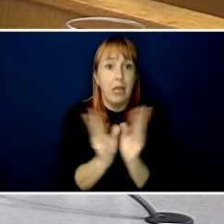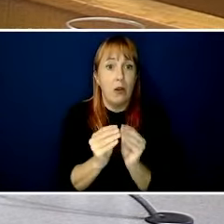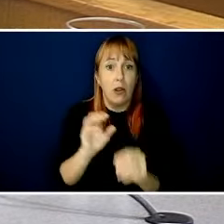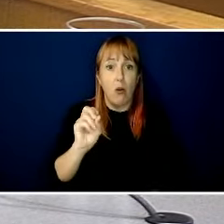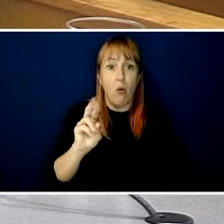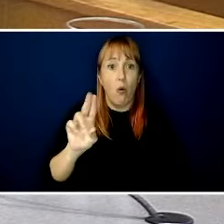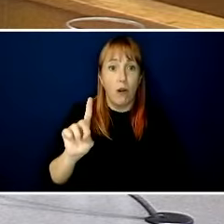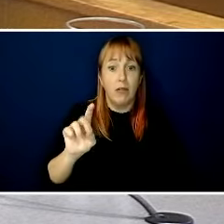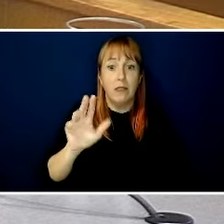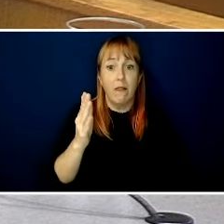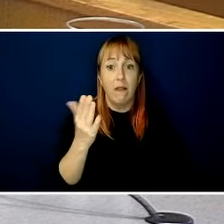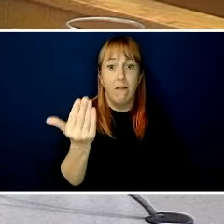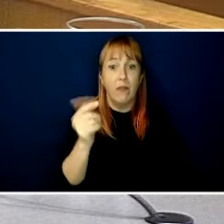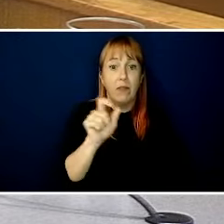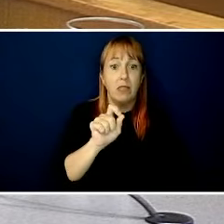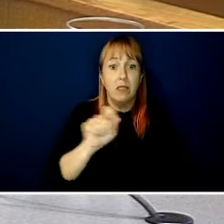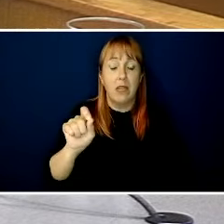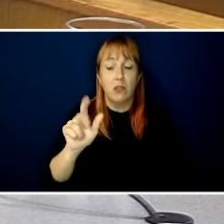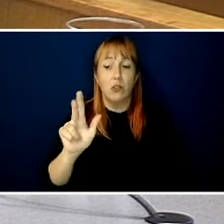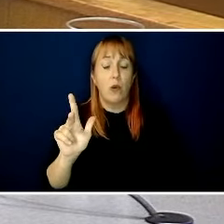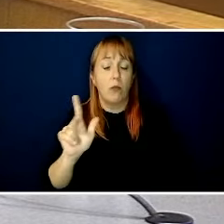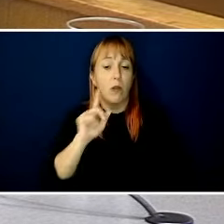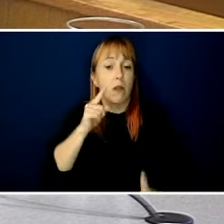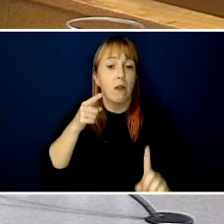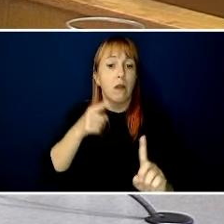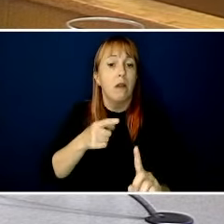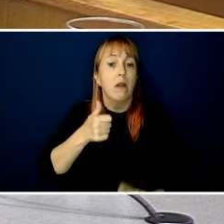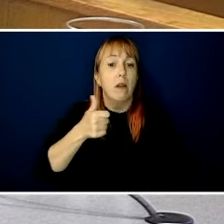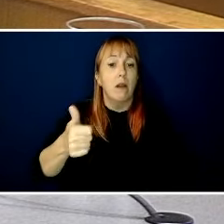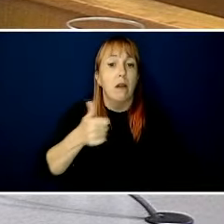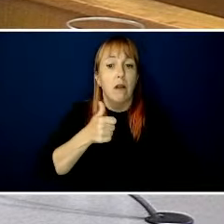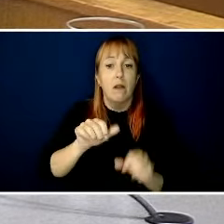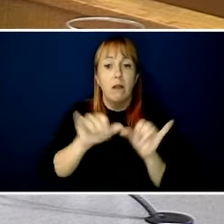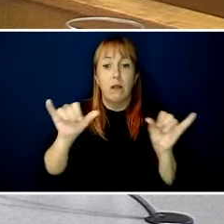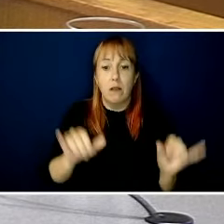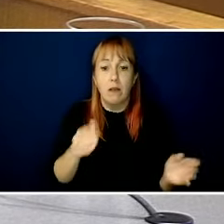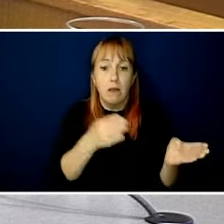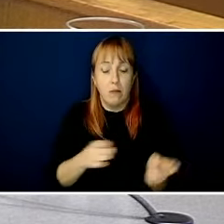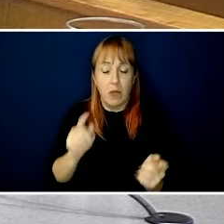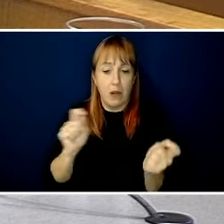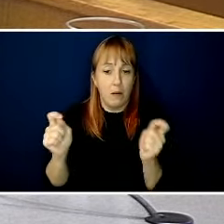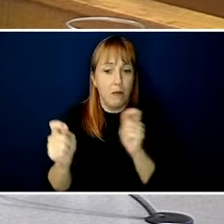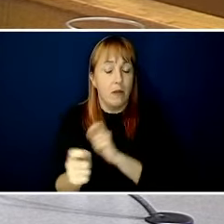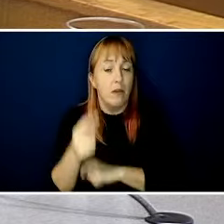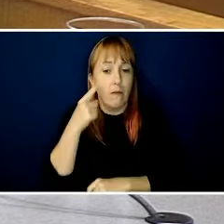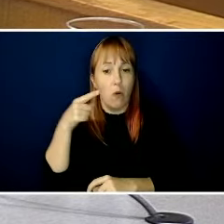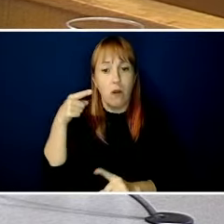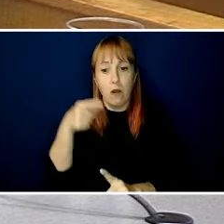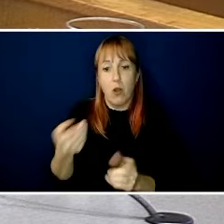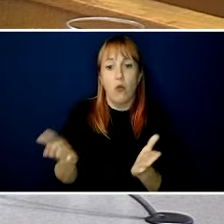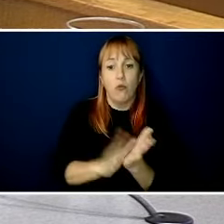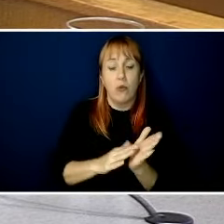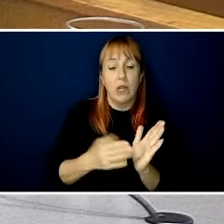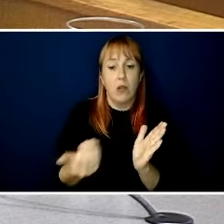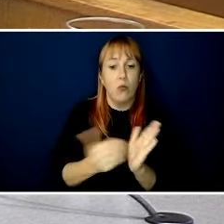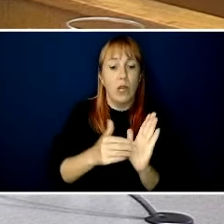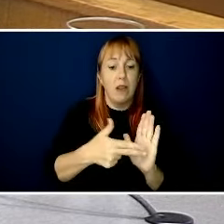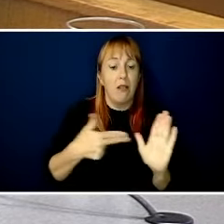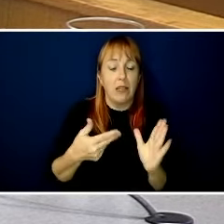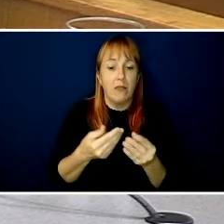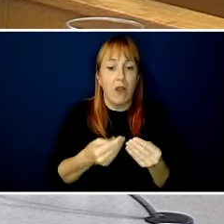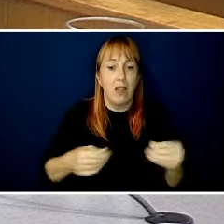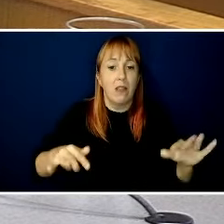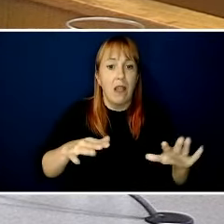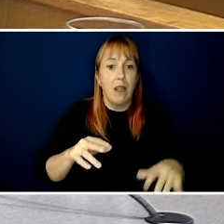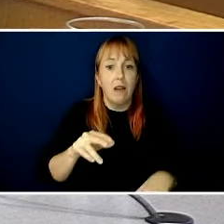15-23 for the purpose of amending the Salem Transportation System Plan in order to reclassify Landaggard Drive Northwest as